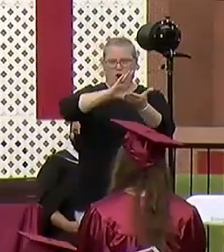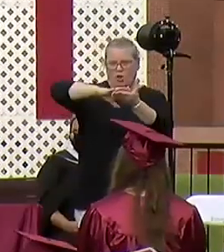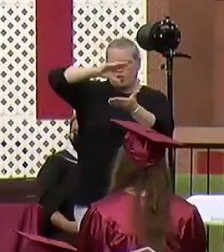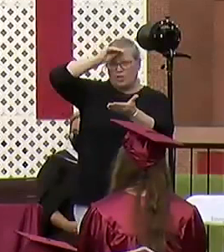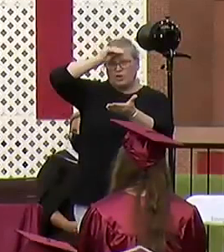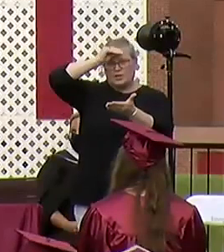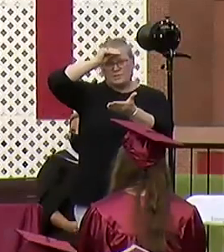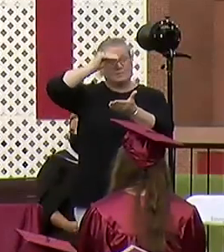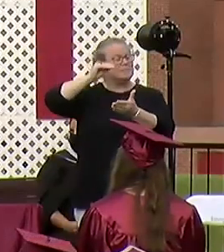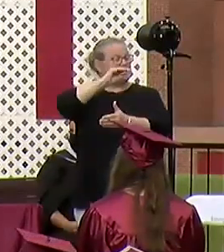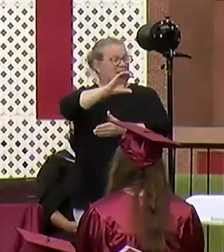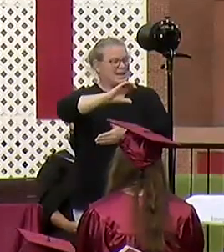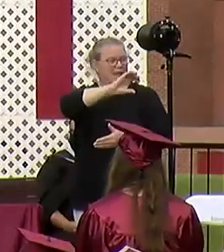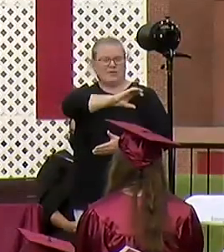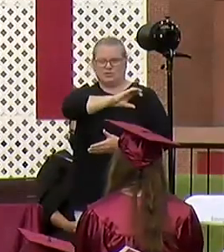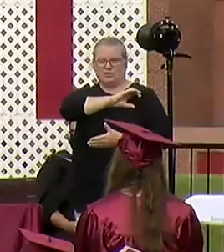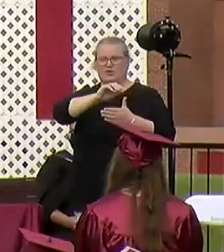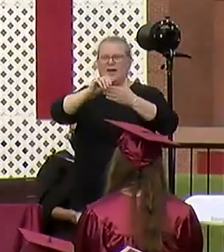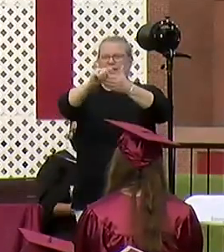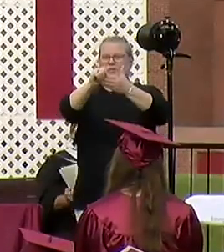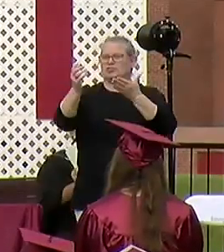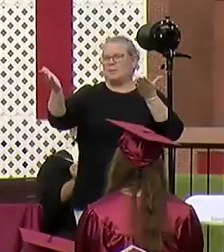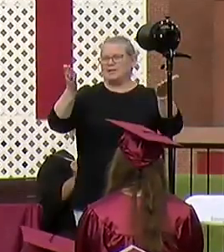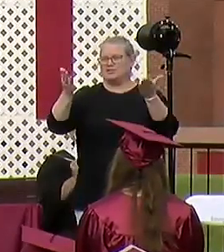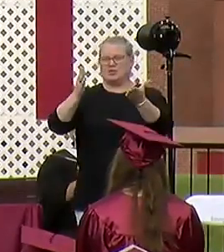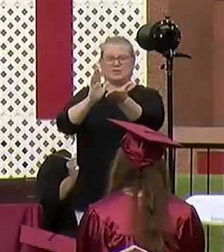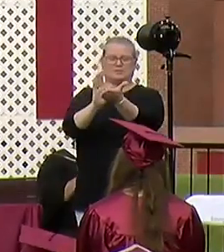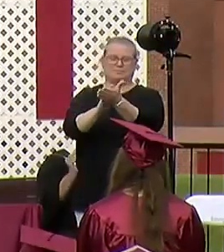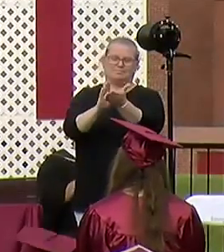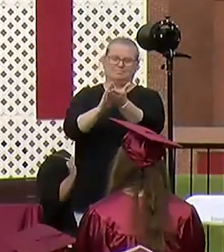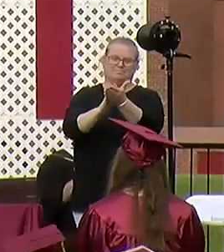character, leadership, and service.